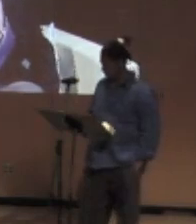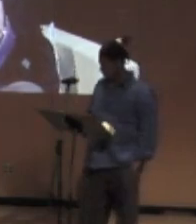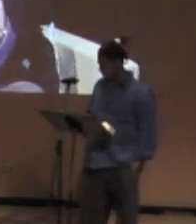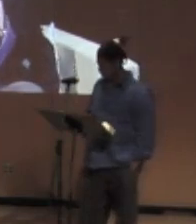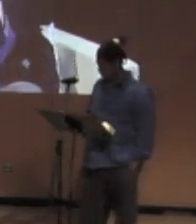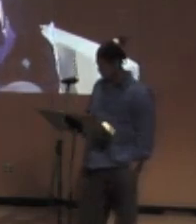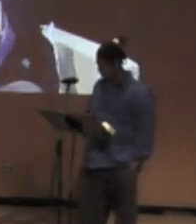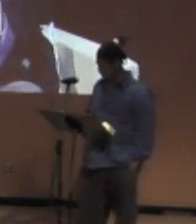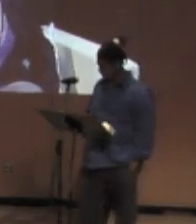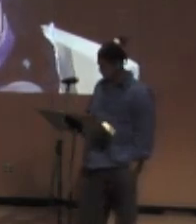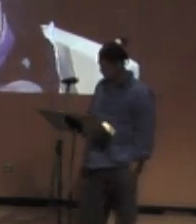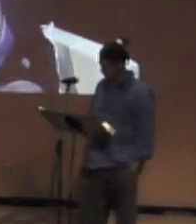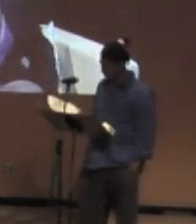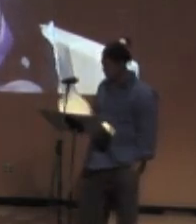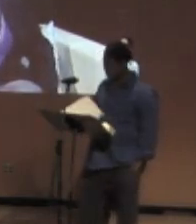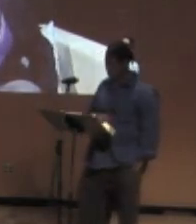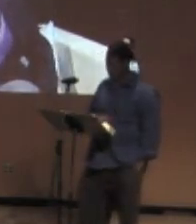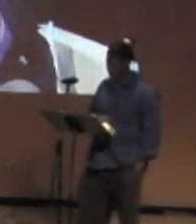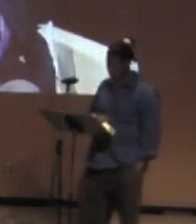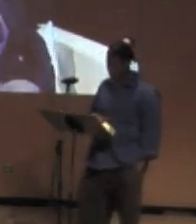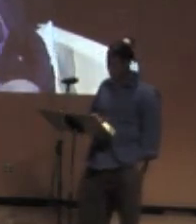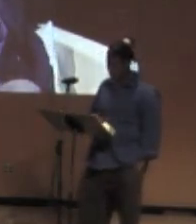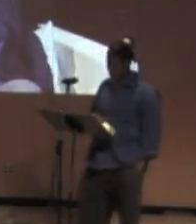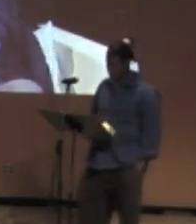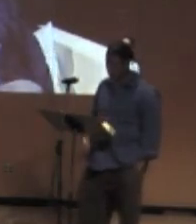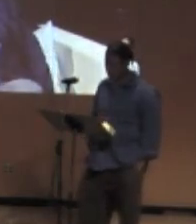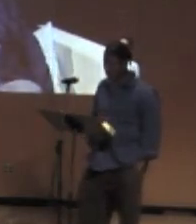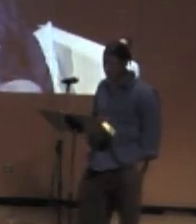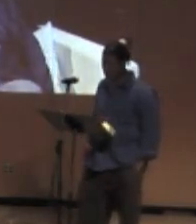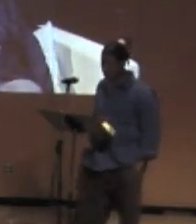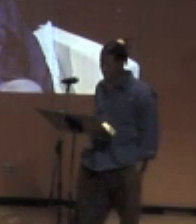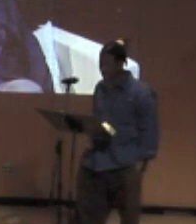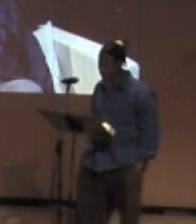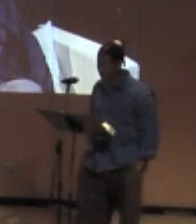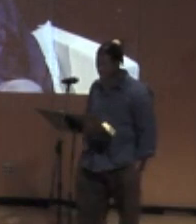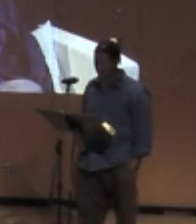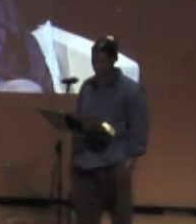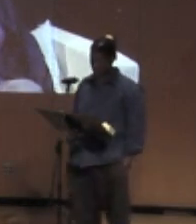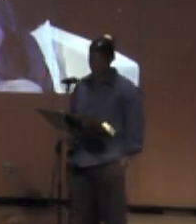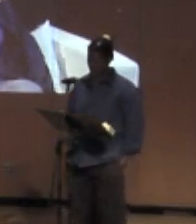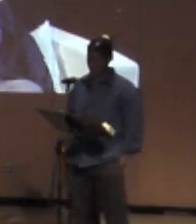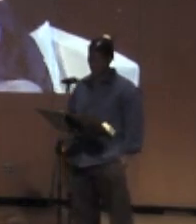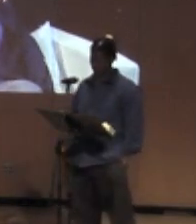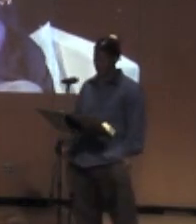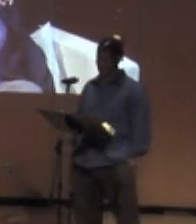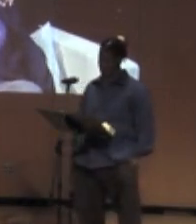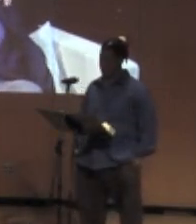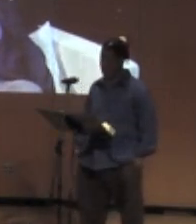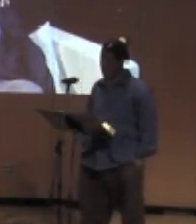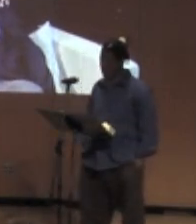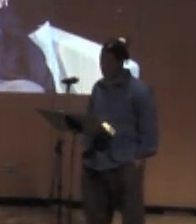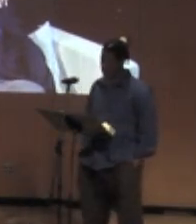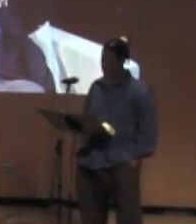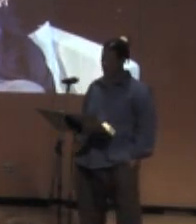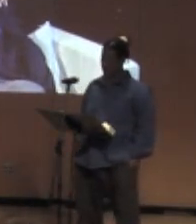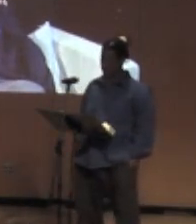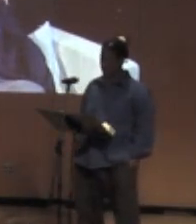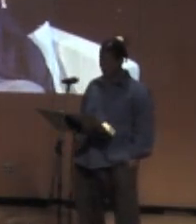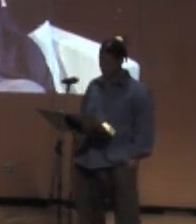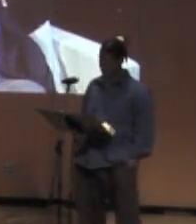some it would probably be simpler if we had a lot of things not just a few a few pictures bowls